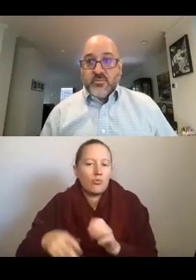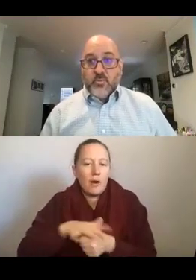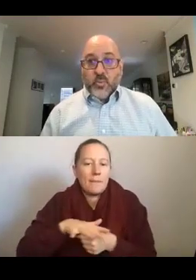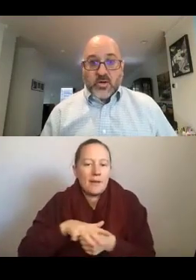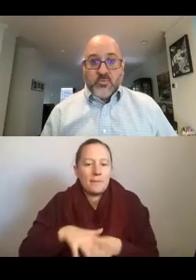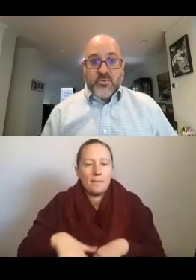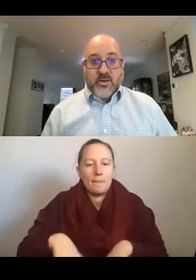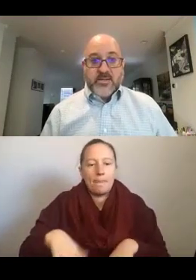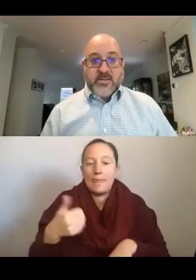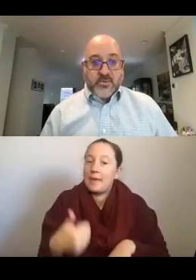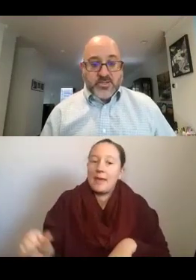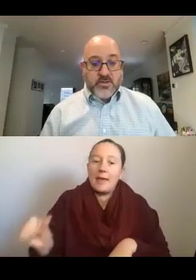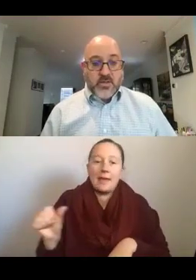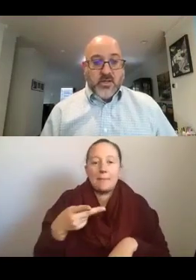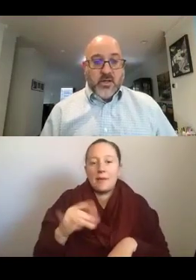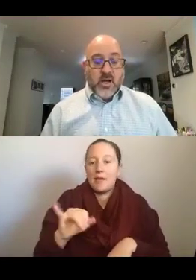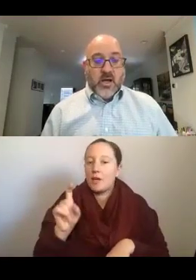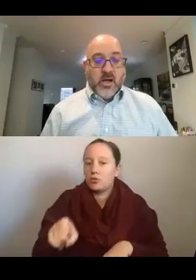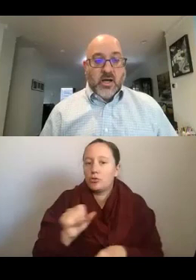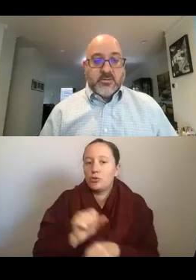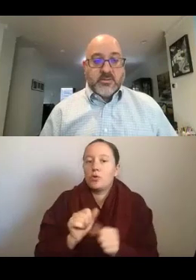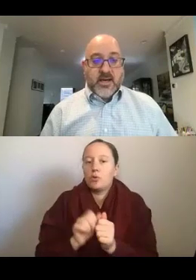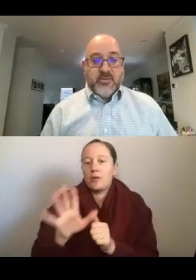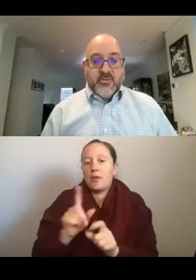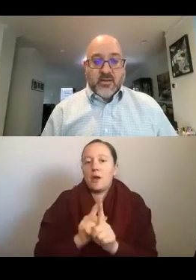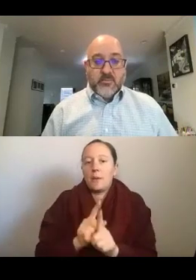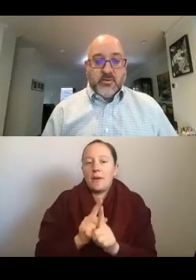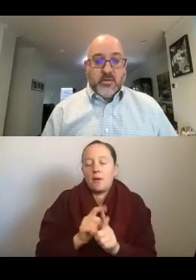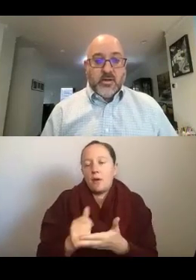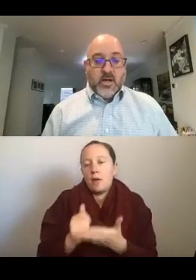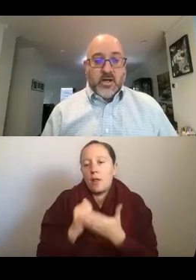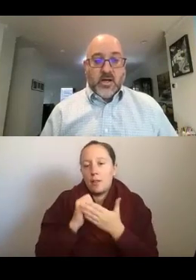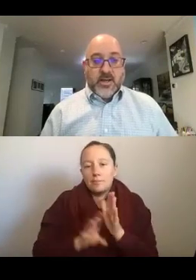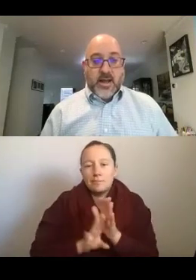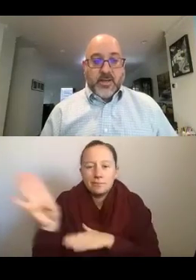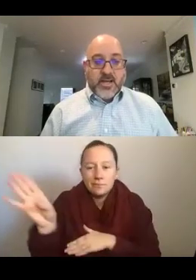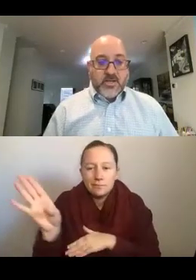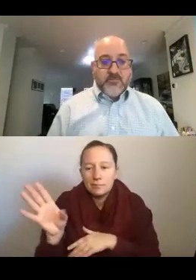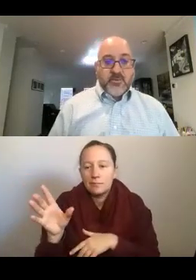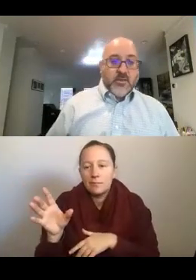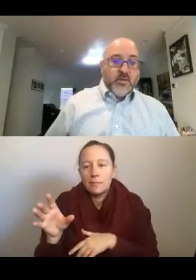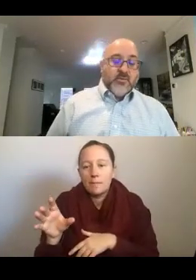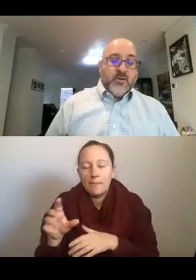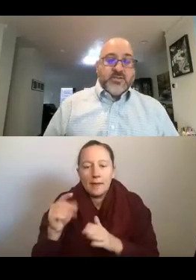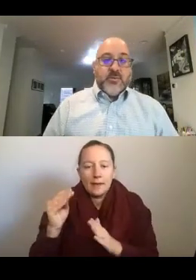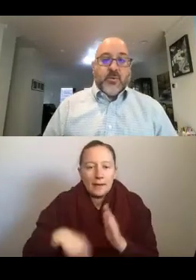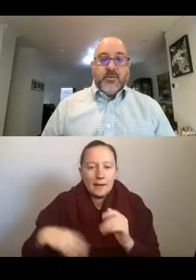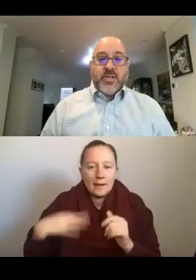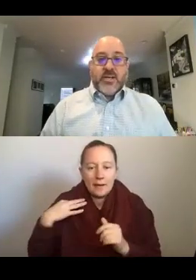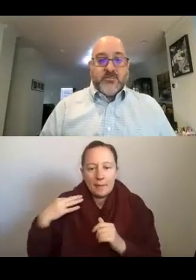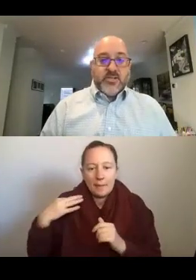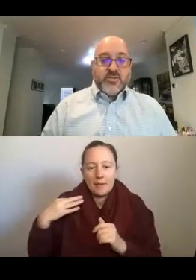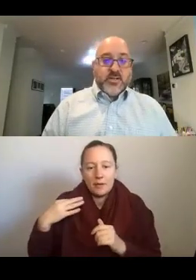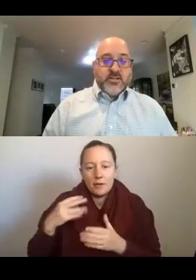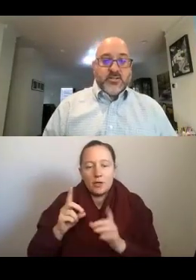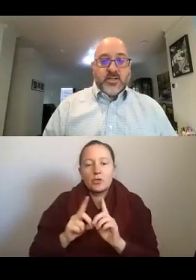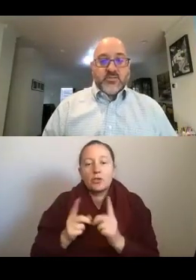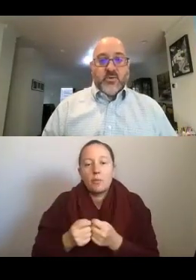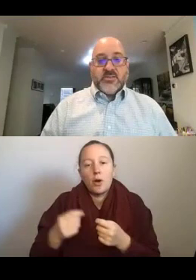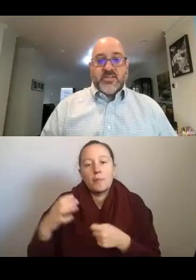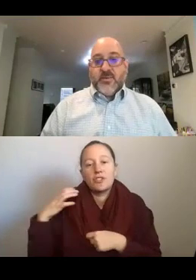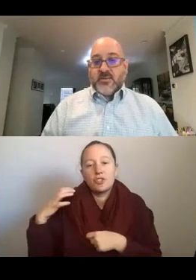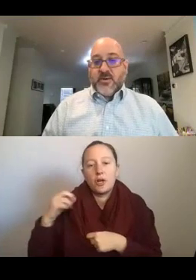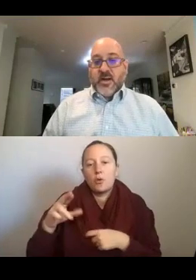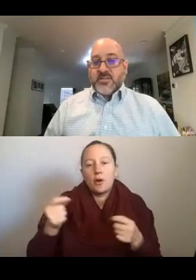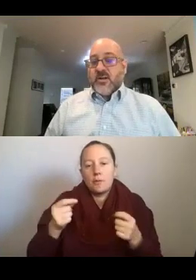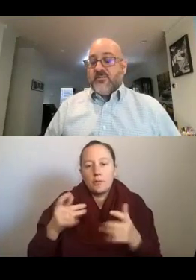NEPI should work with their mentors to help develop an application. Their department chairs, administrators, as